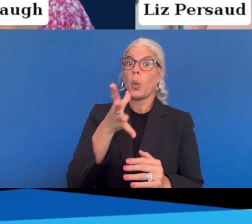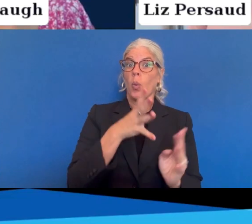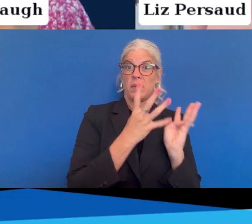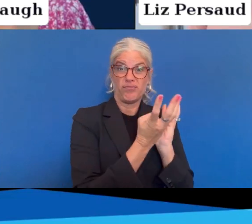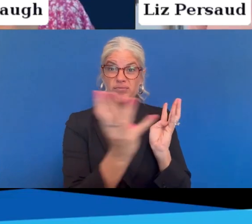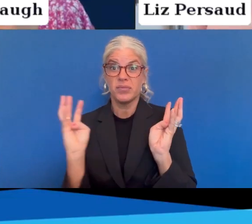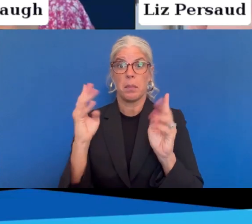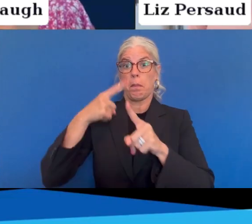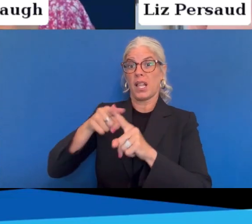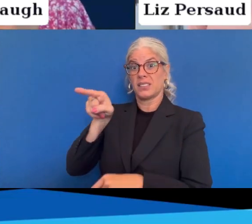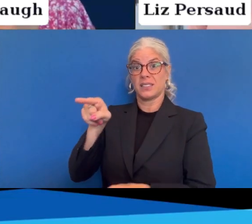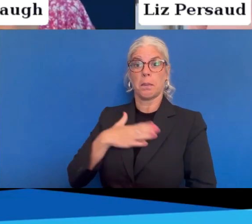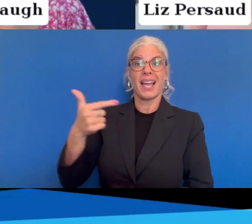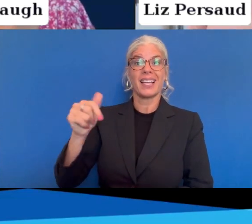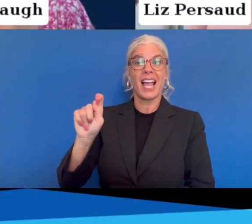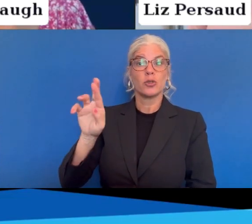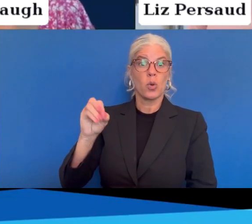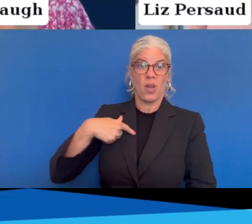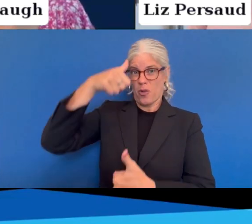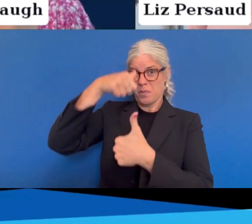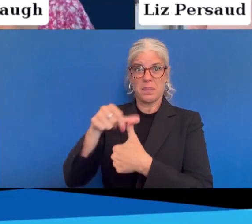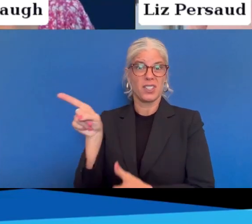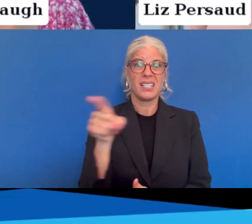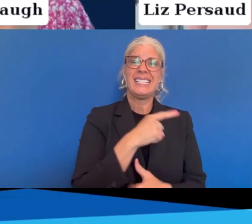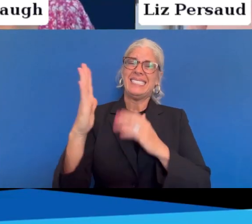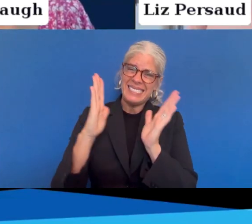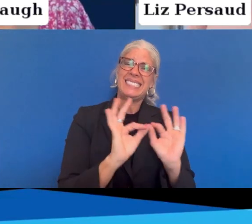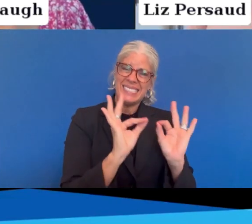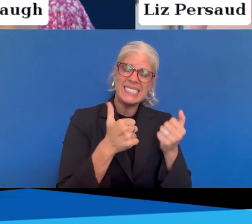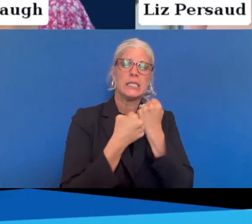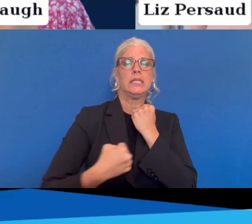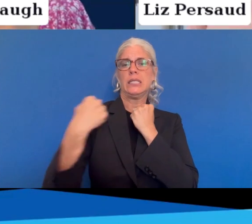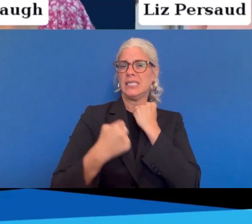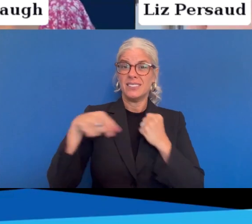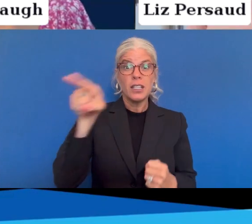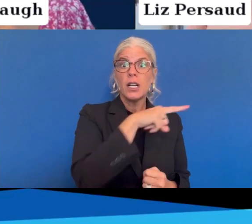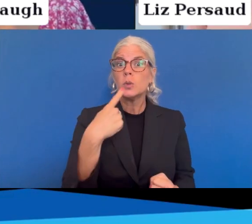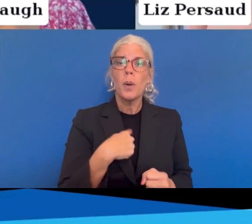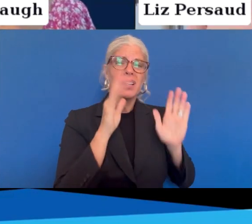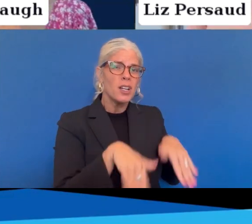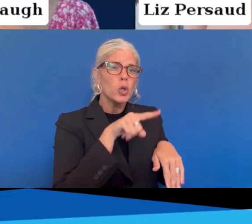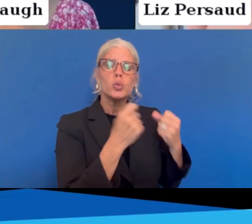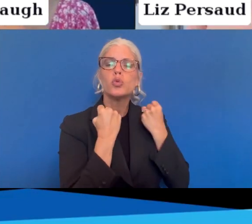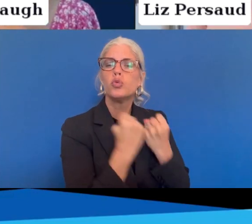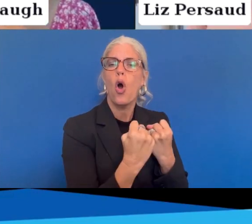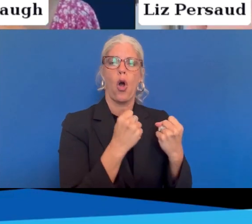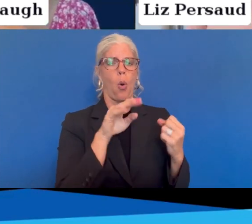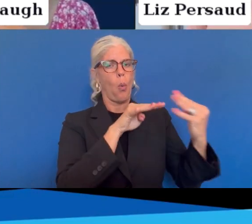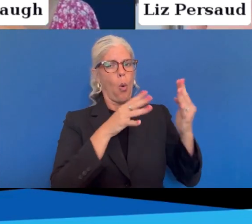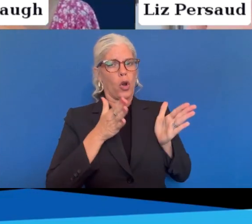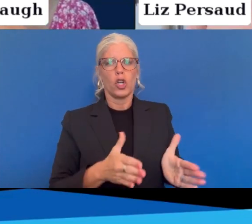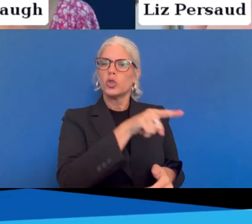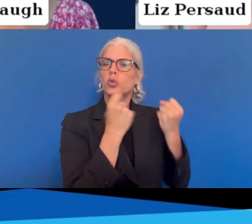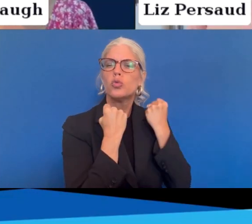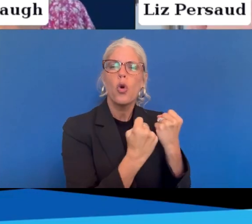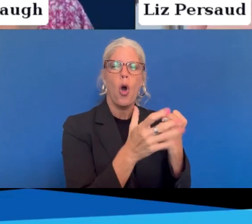anxiety-ridden, painful experiences that I've had. It was all women in the room, including my gastro. And I remember they were just saying affirmations and